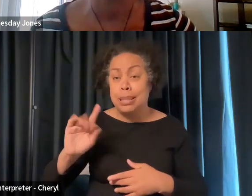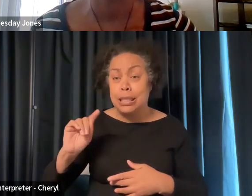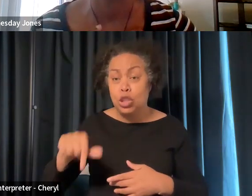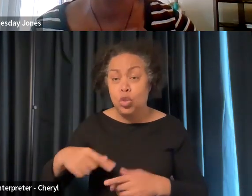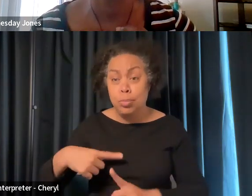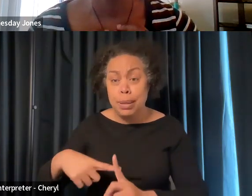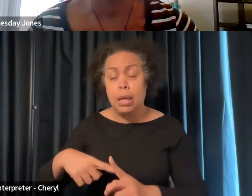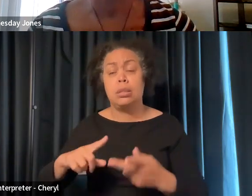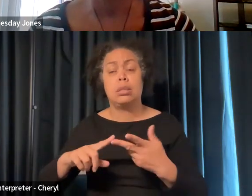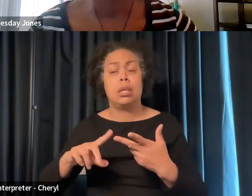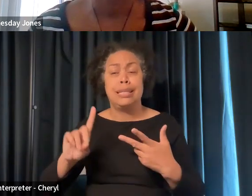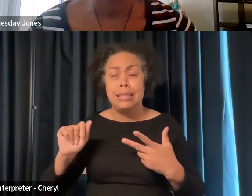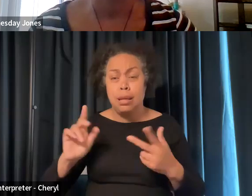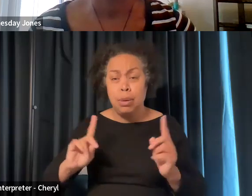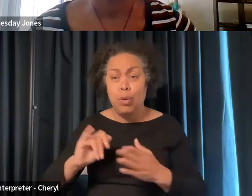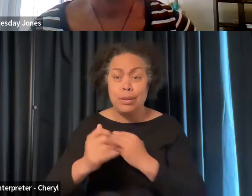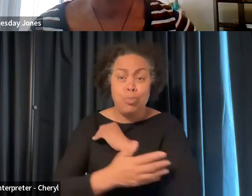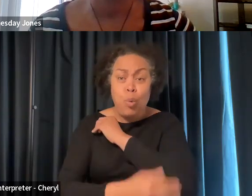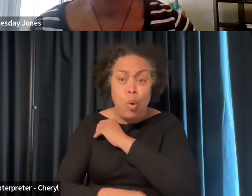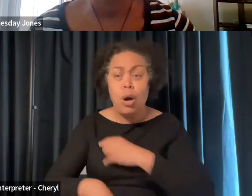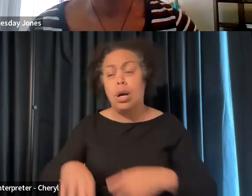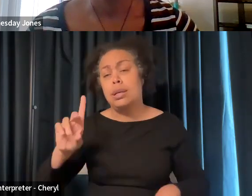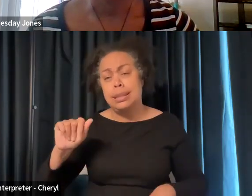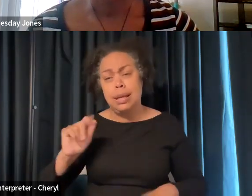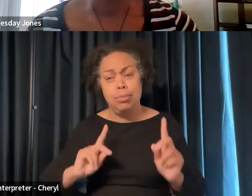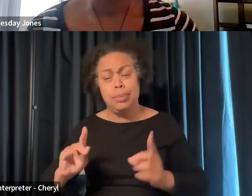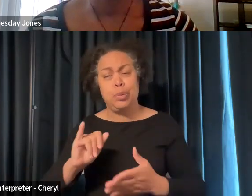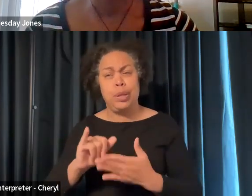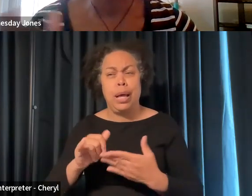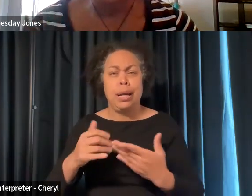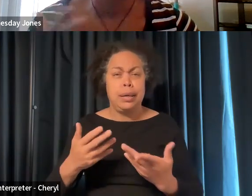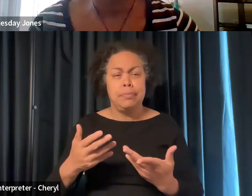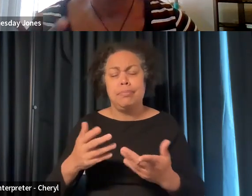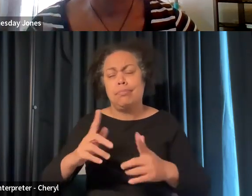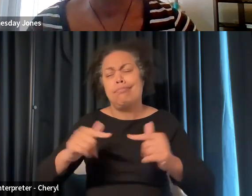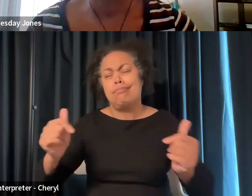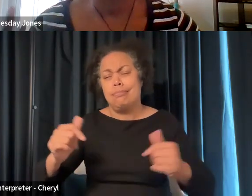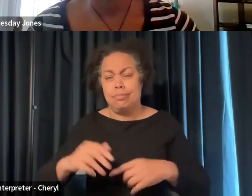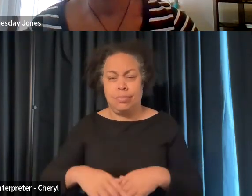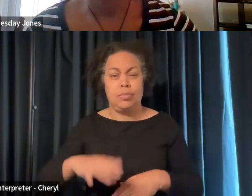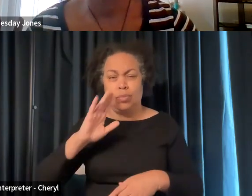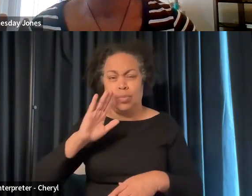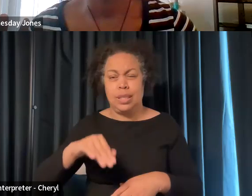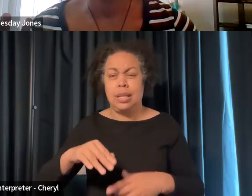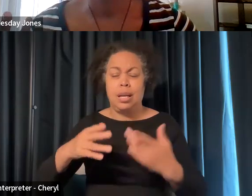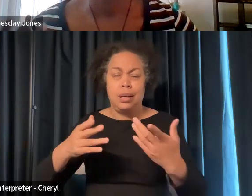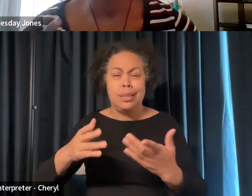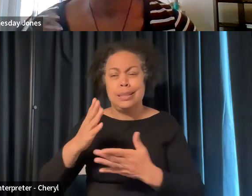disabled people who are poor, disabled people who, just like